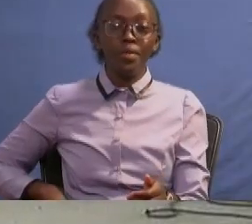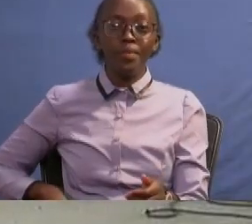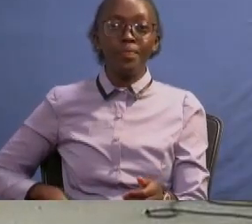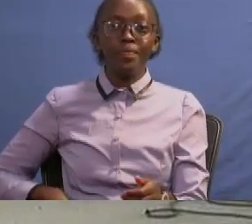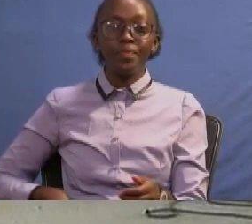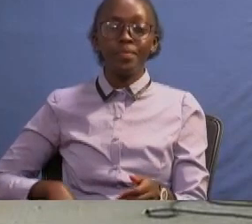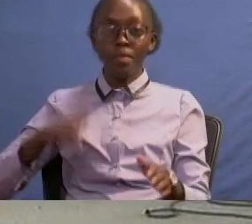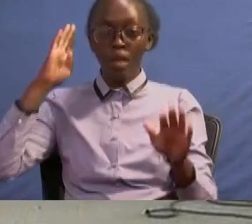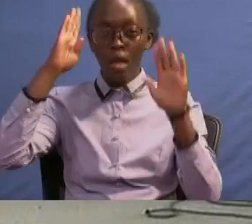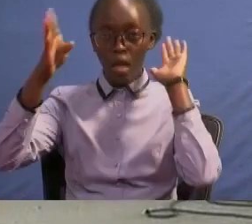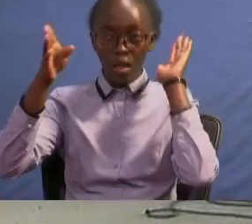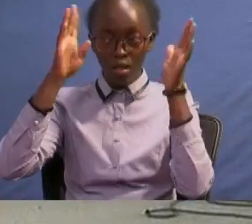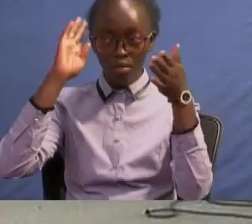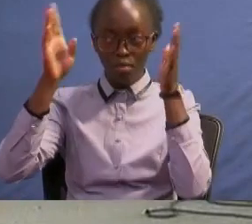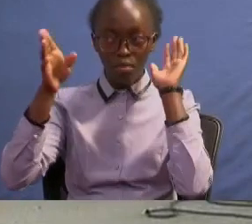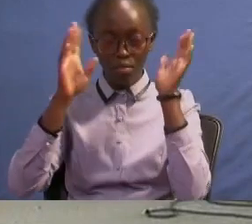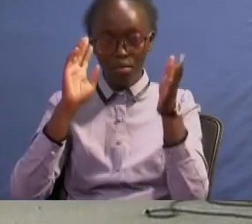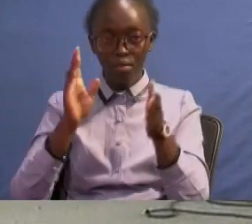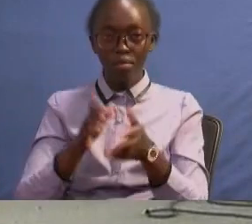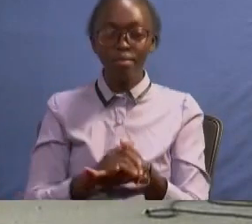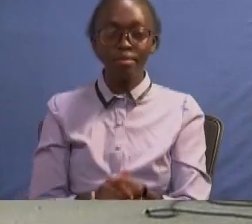Asalamu alaikum.